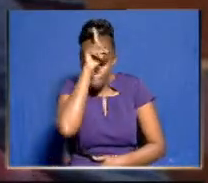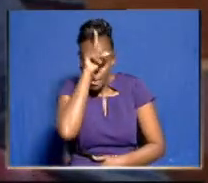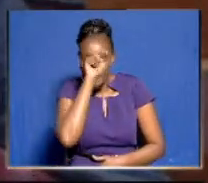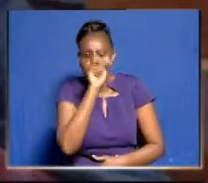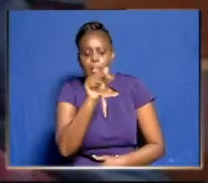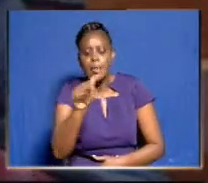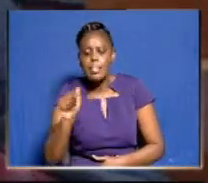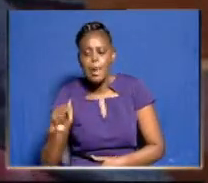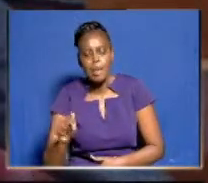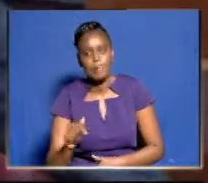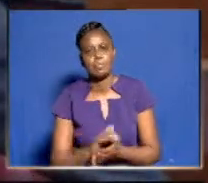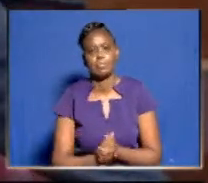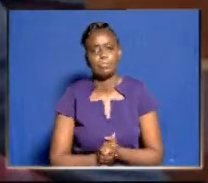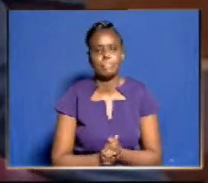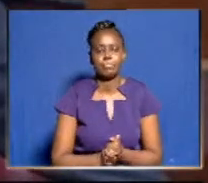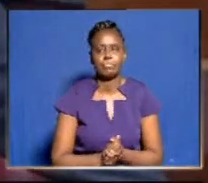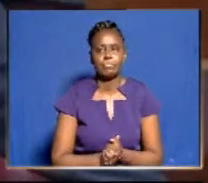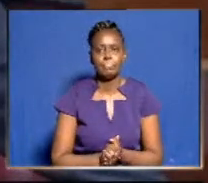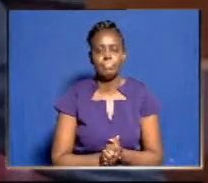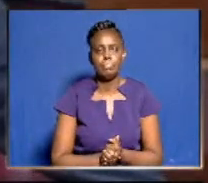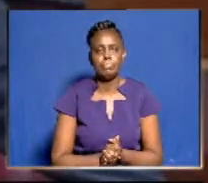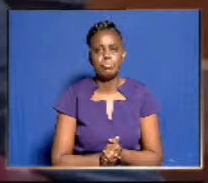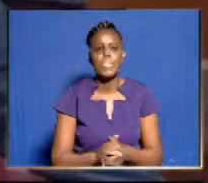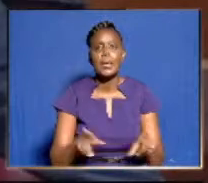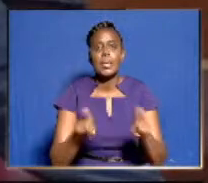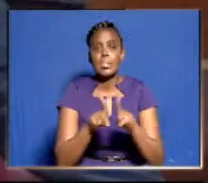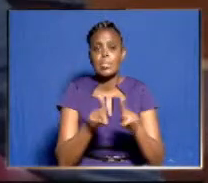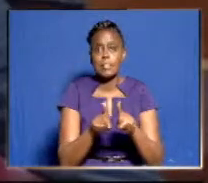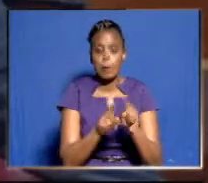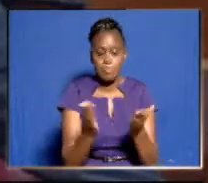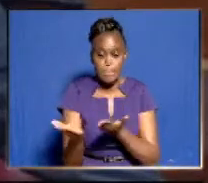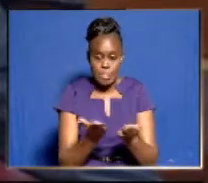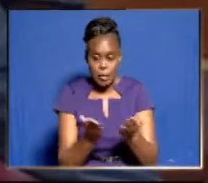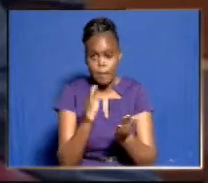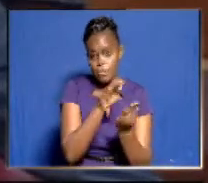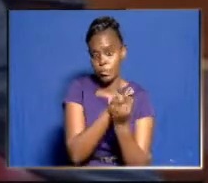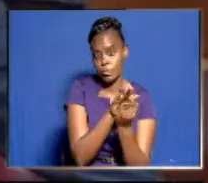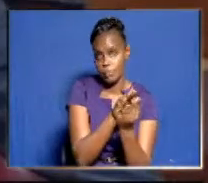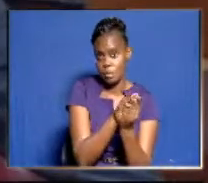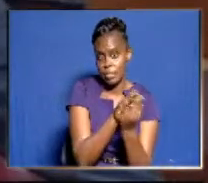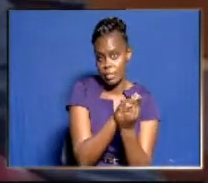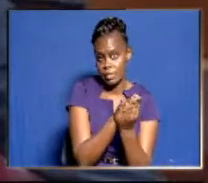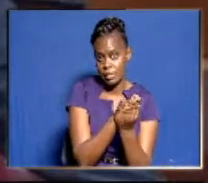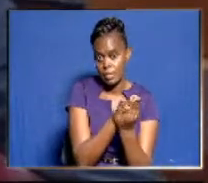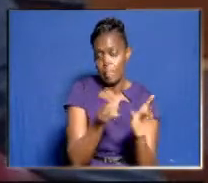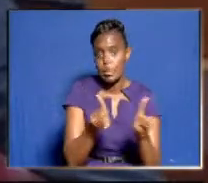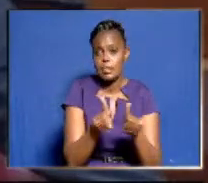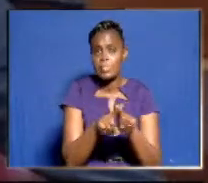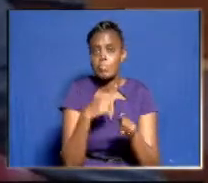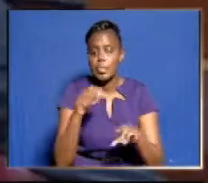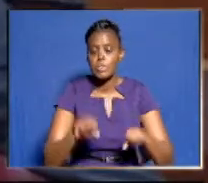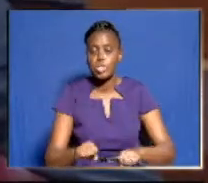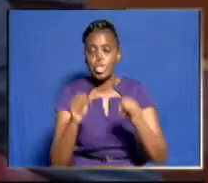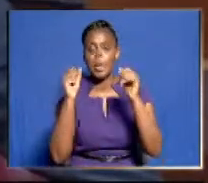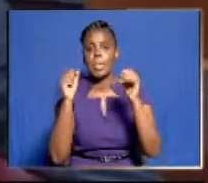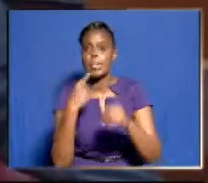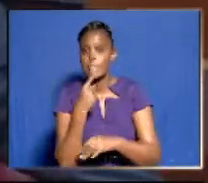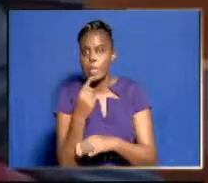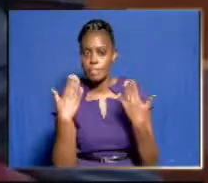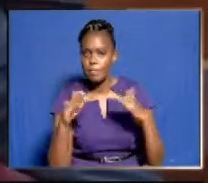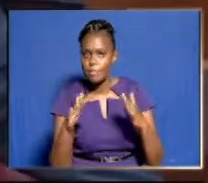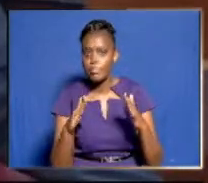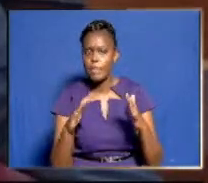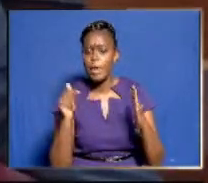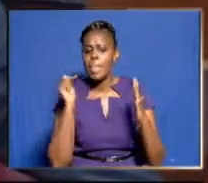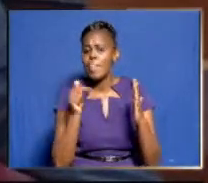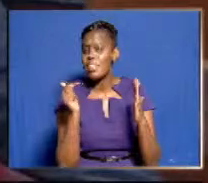Honorable Speaker, is the issue of the Consolidated Fund Services, Honorable Speaker. Just as the Chair said, this item